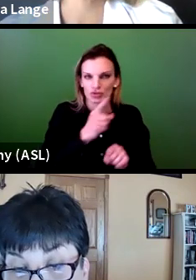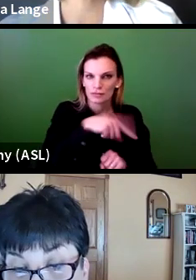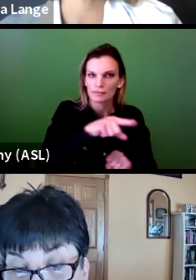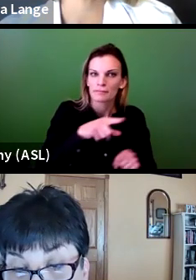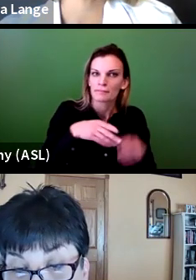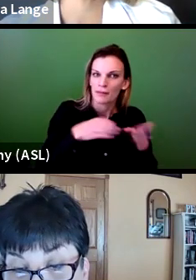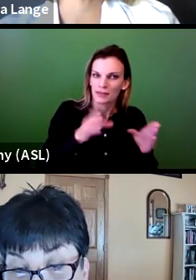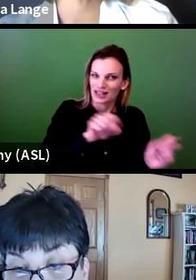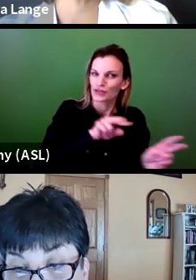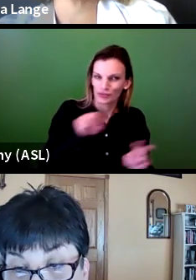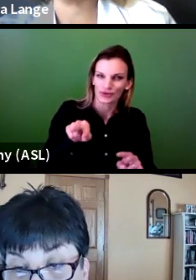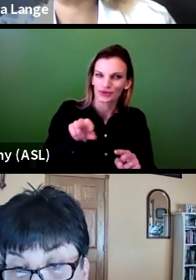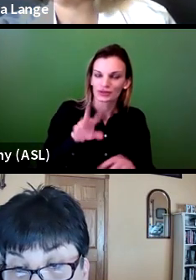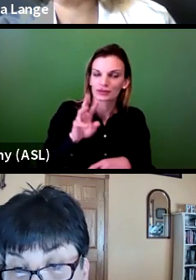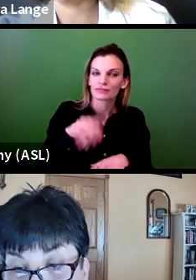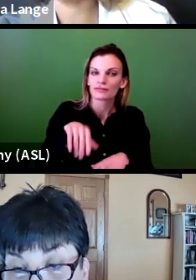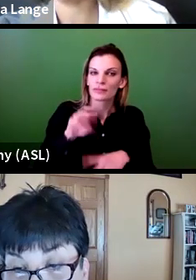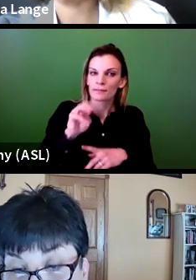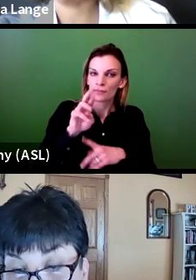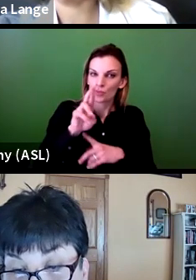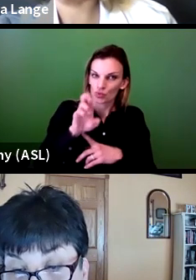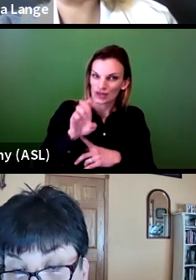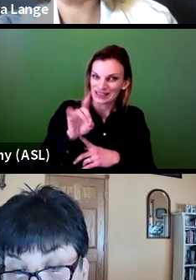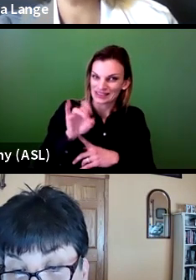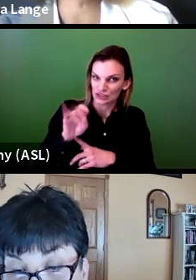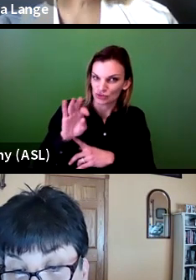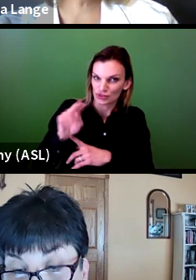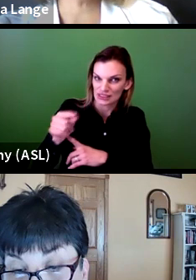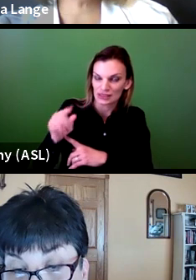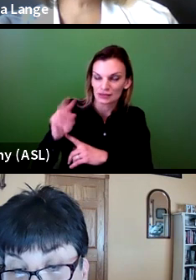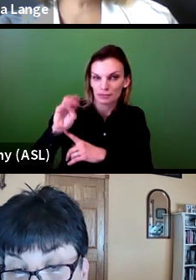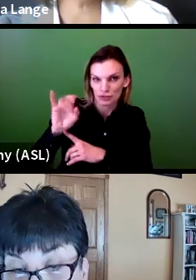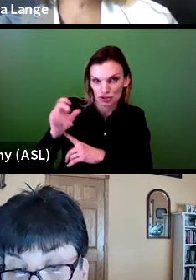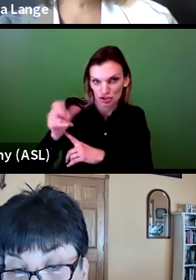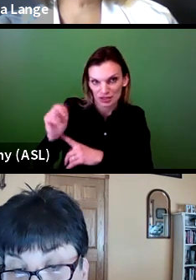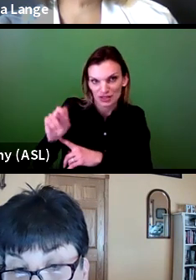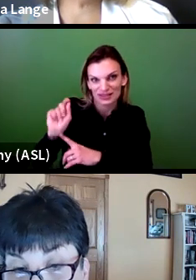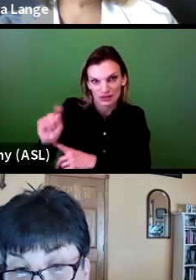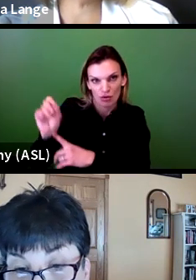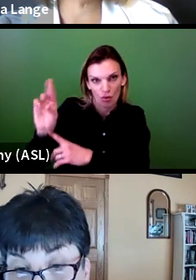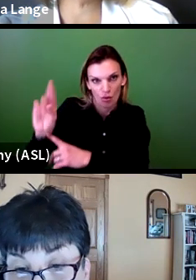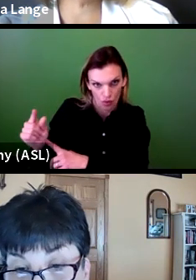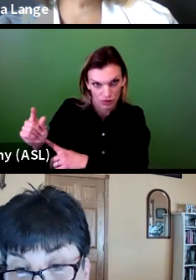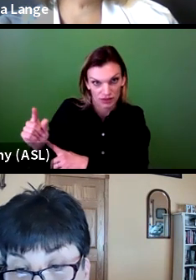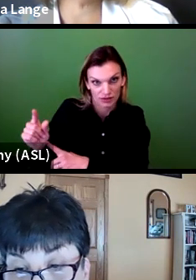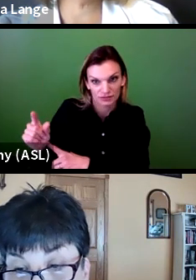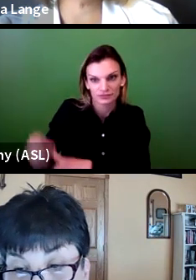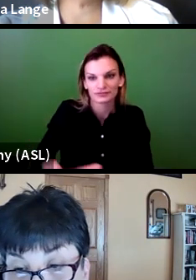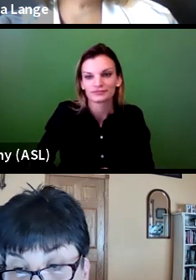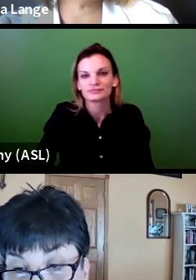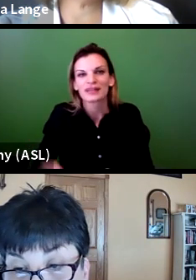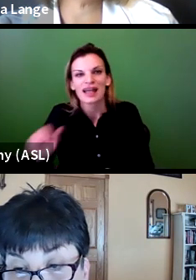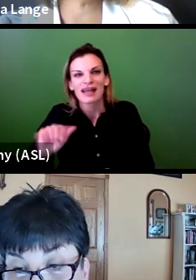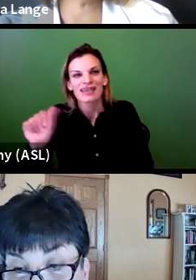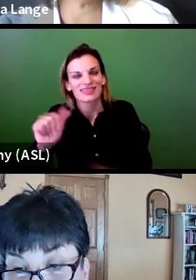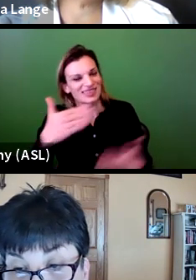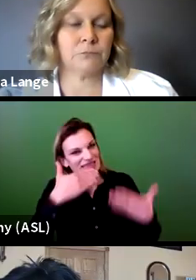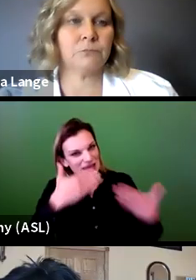them at redistrictingmichigan.org. And so just wanted to flag that. Thank you guys so much for posting